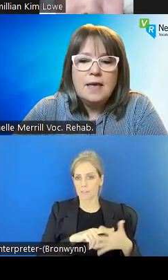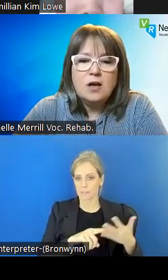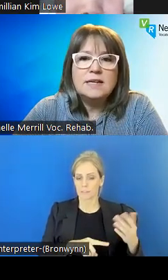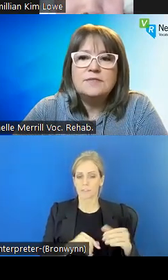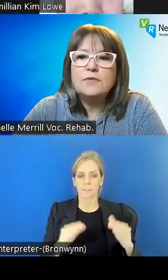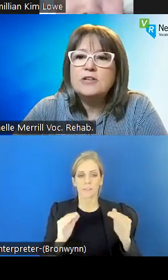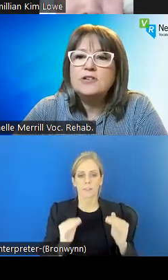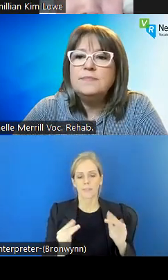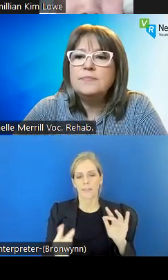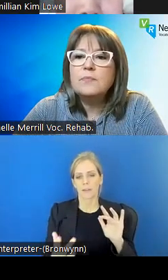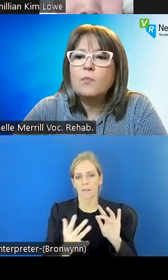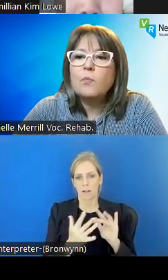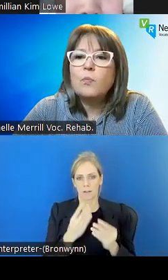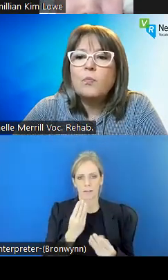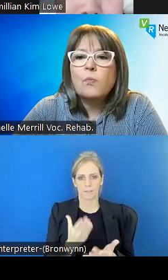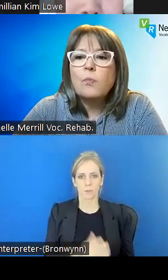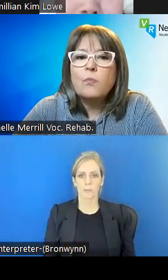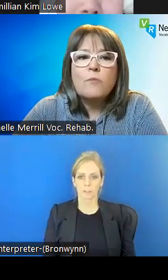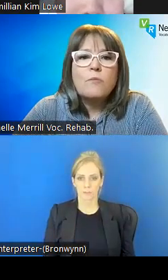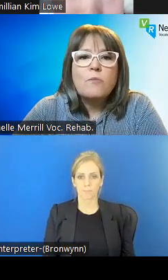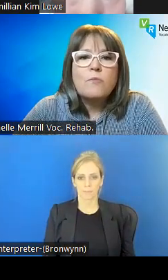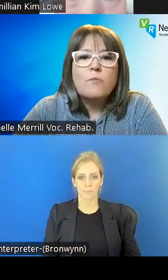and contact information.